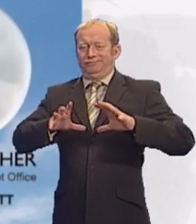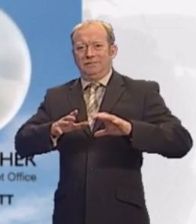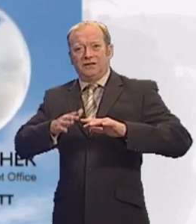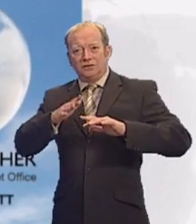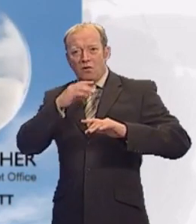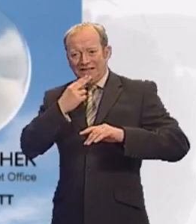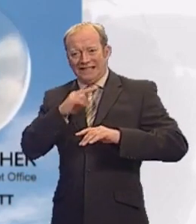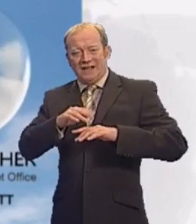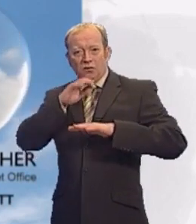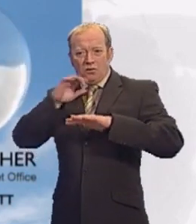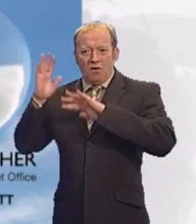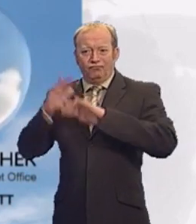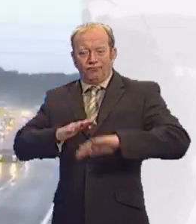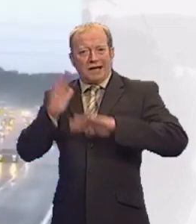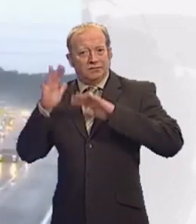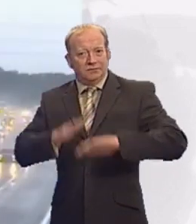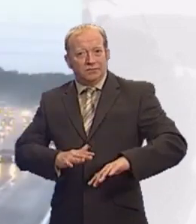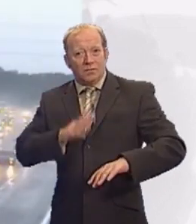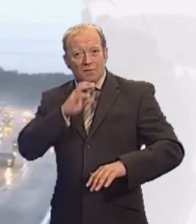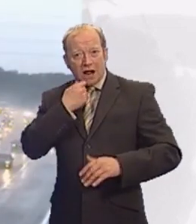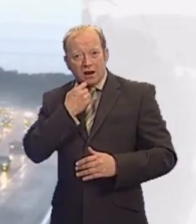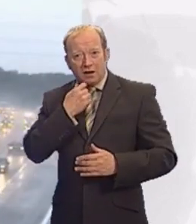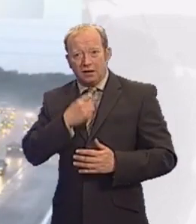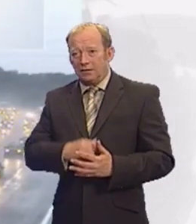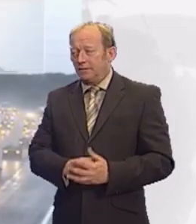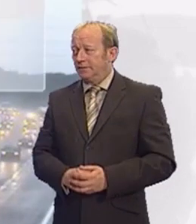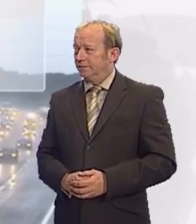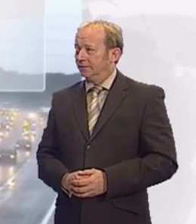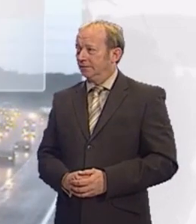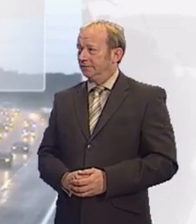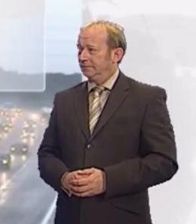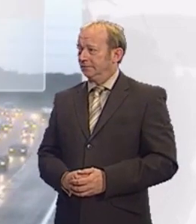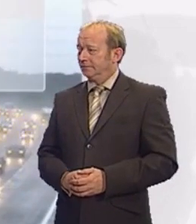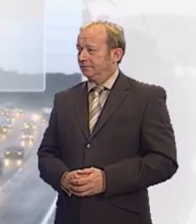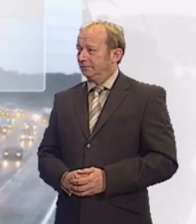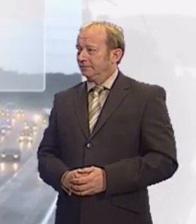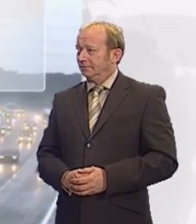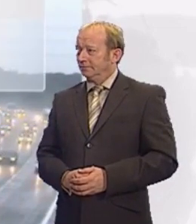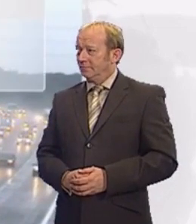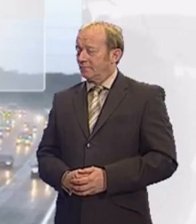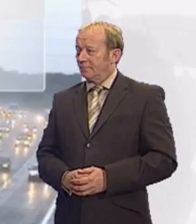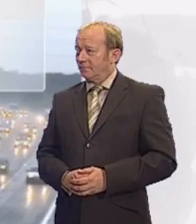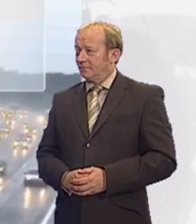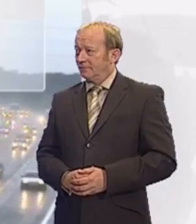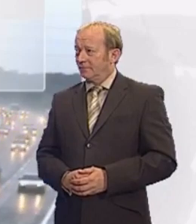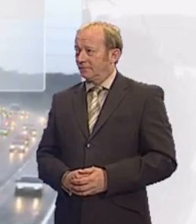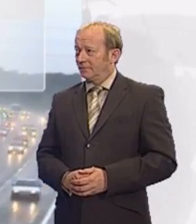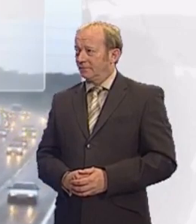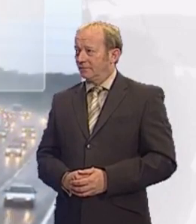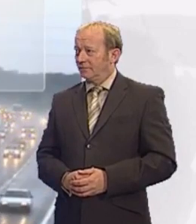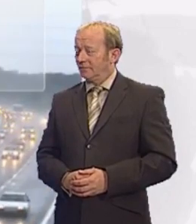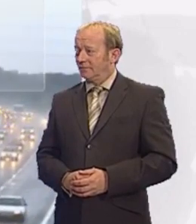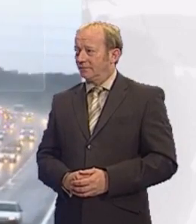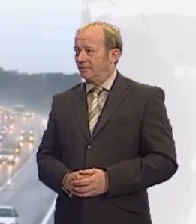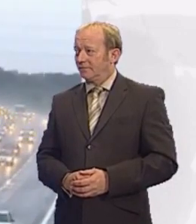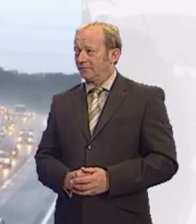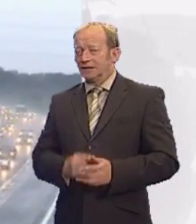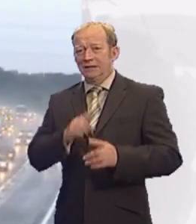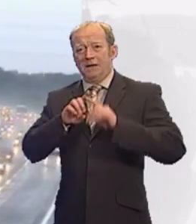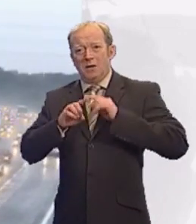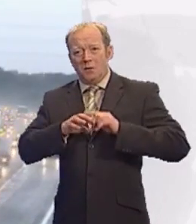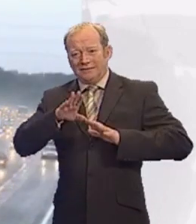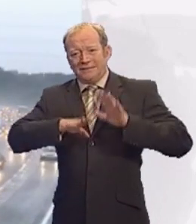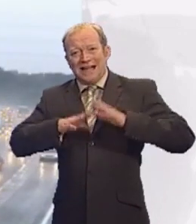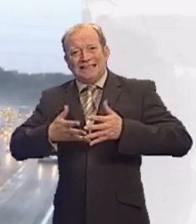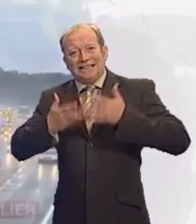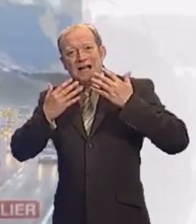through the afternoon. It'll probably do so as well, as we could see quite a few heavy showers developing. The main area of low pressure and the unstable air sitting across the British